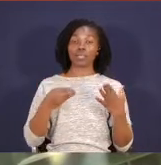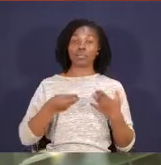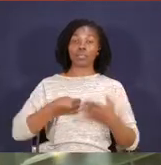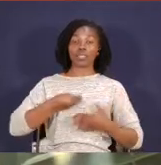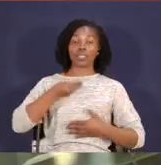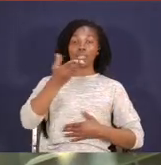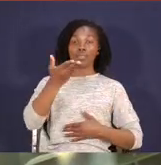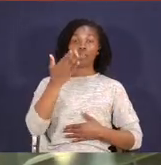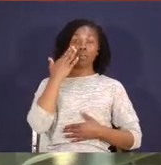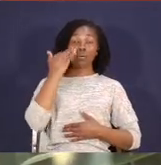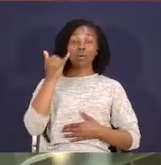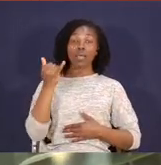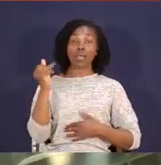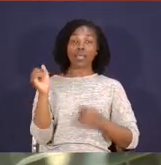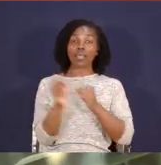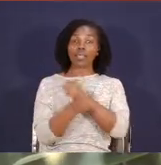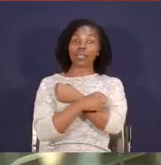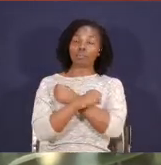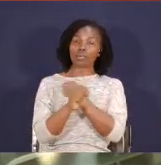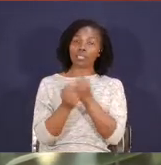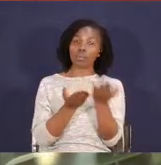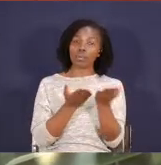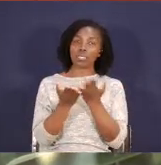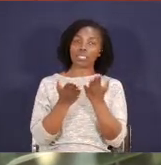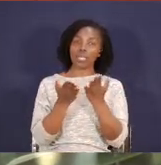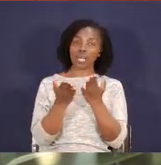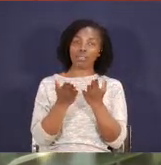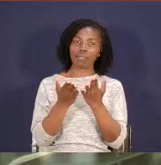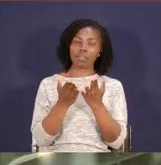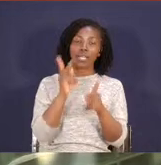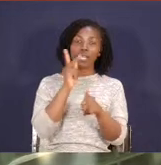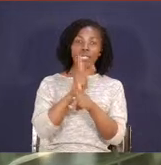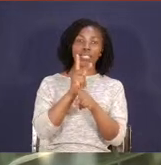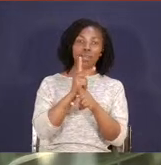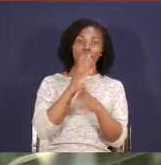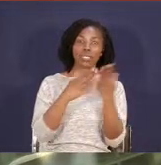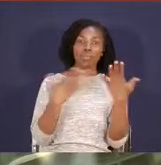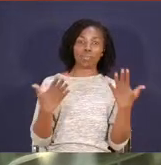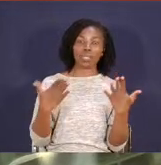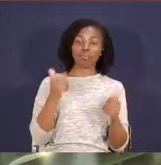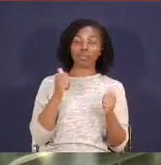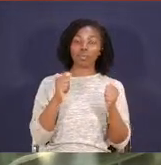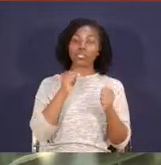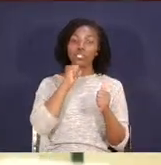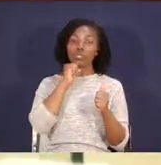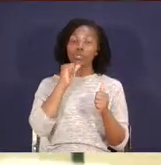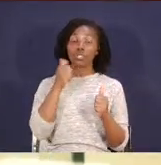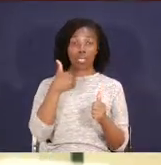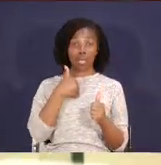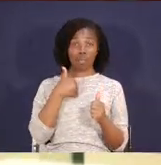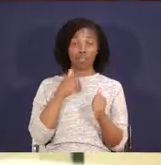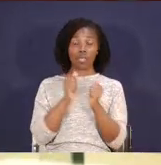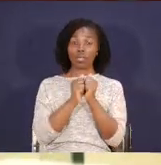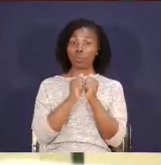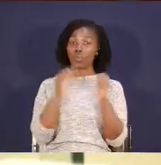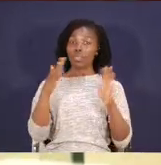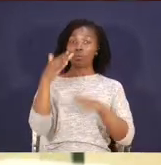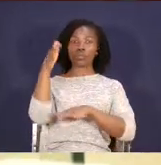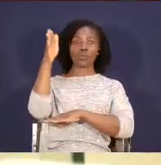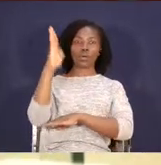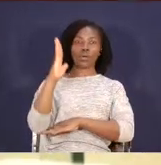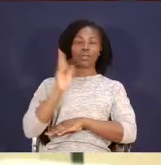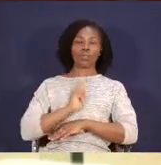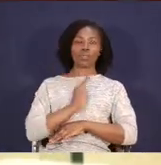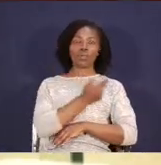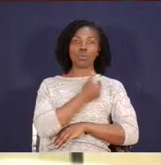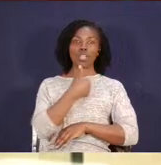Because you cannot steward something that you have not been given. And without God, we are nothing. Without God, we have nothing. In